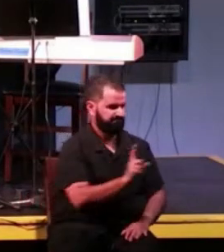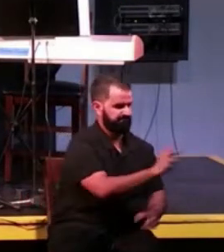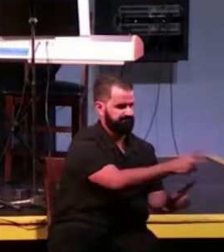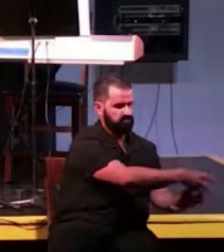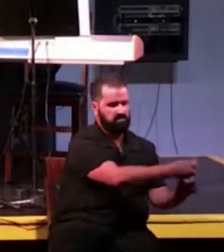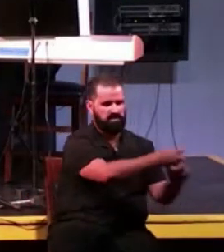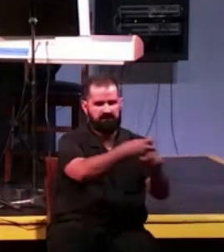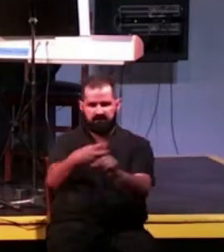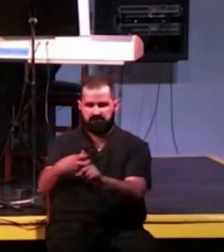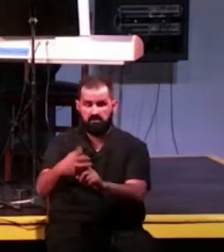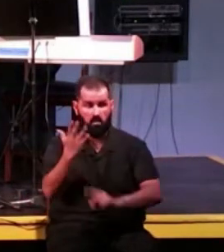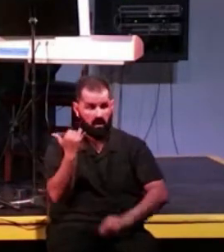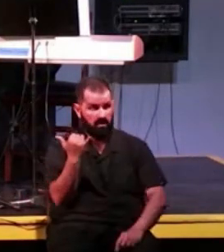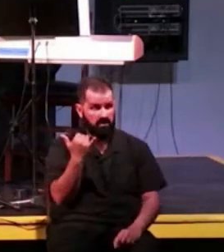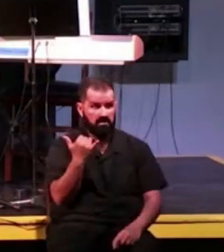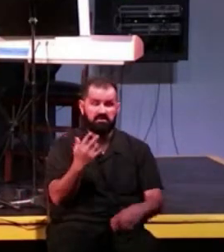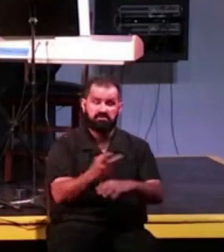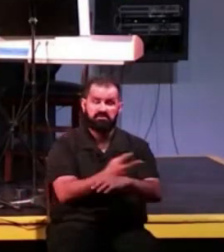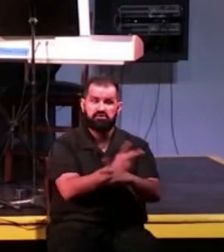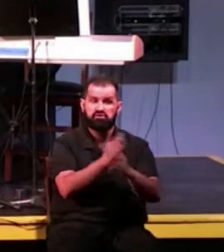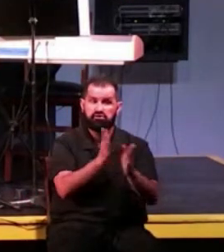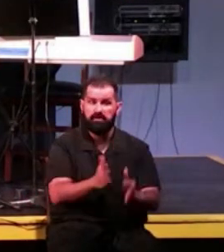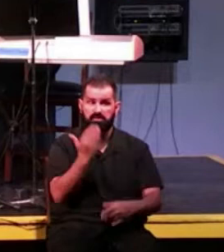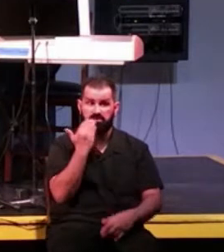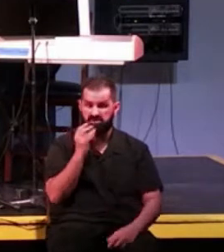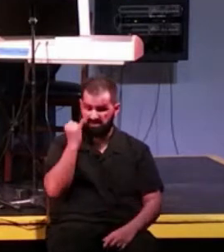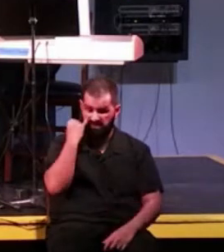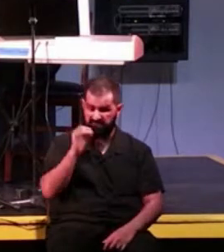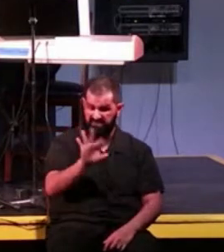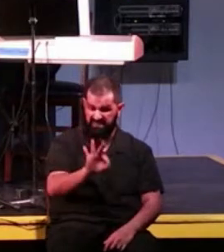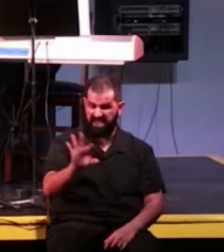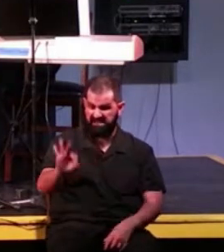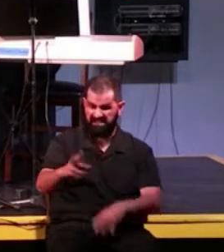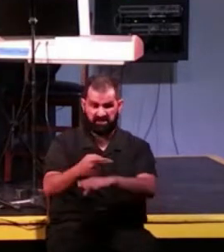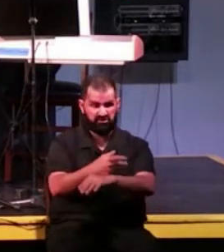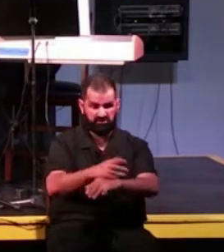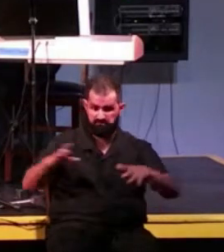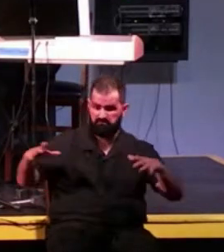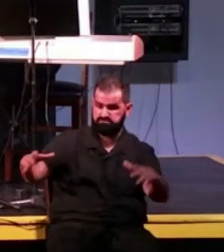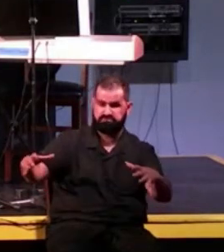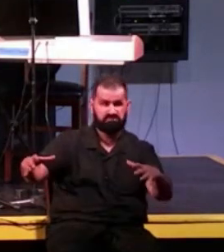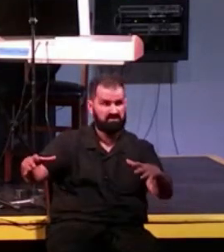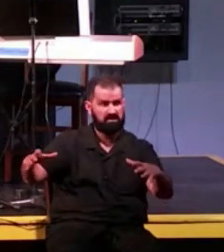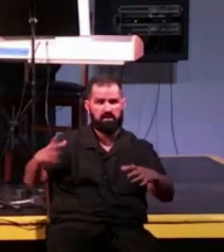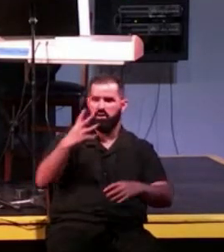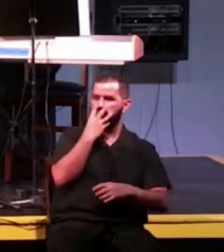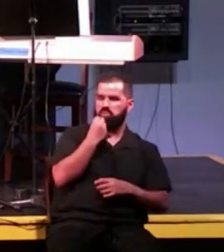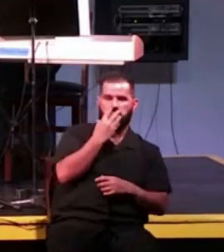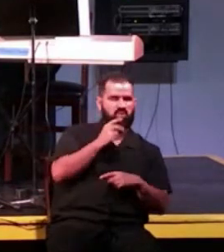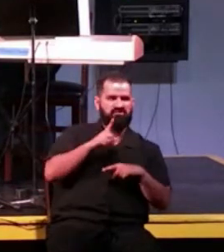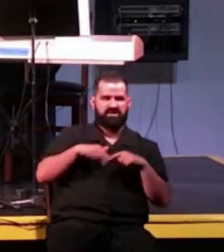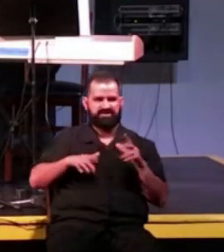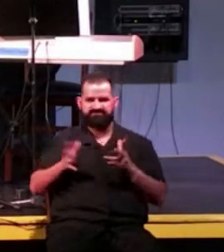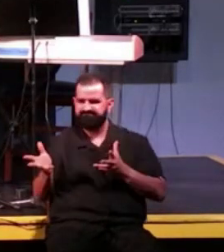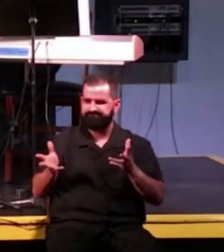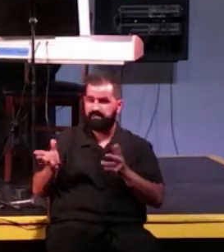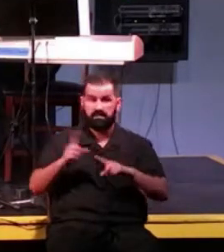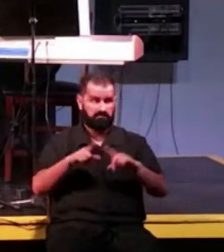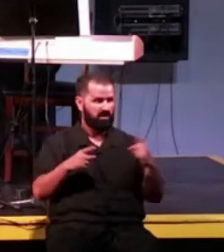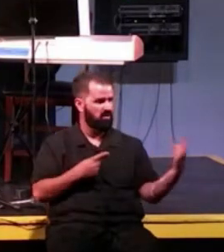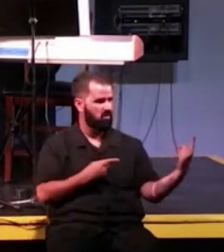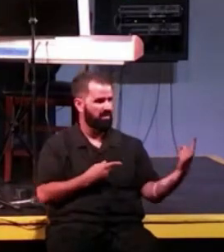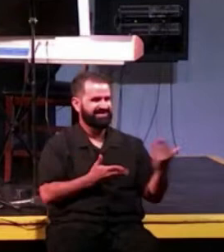Why? Because the shepherd knows when there's 99 sheep that are together, the wolf can get them. But when there's a sheep